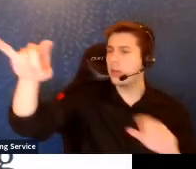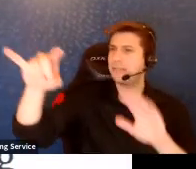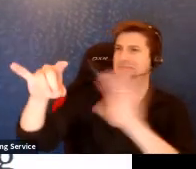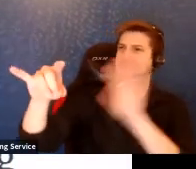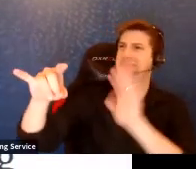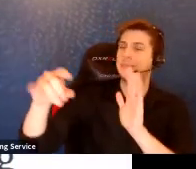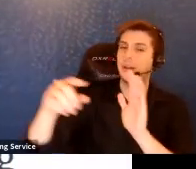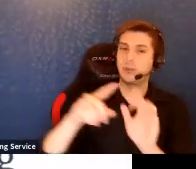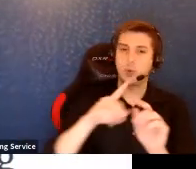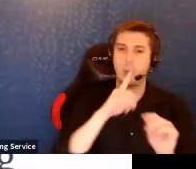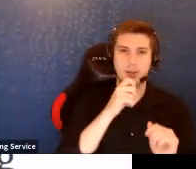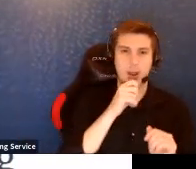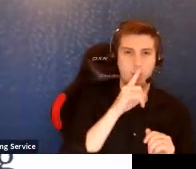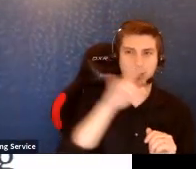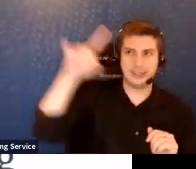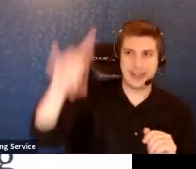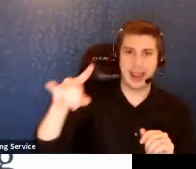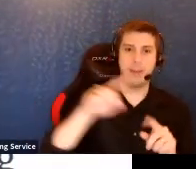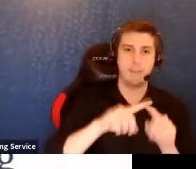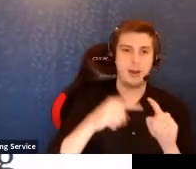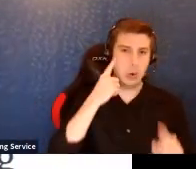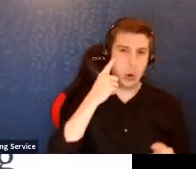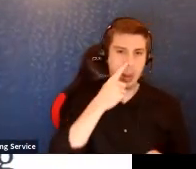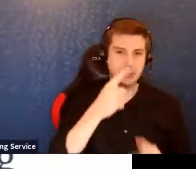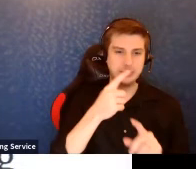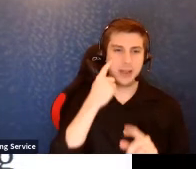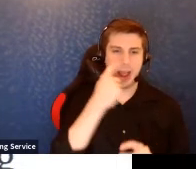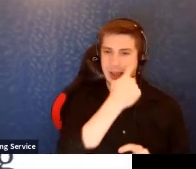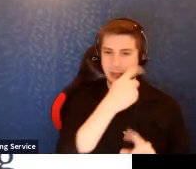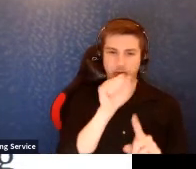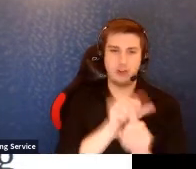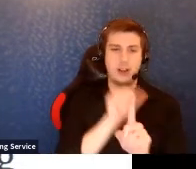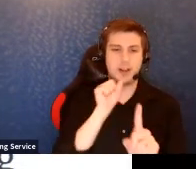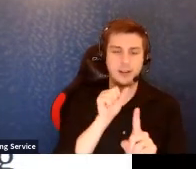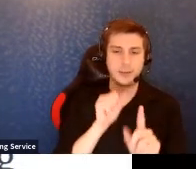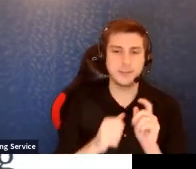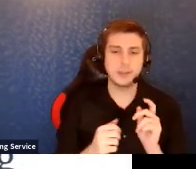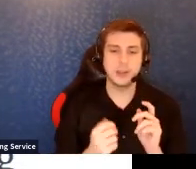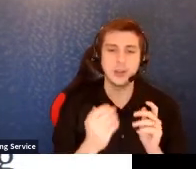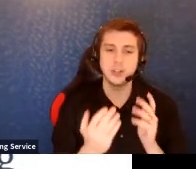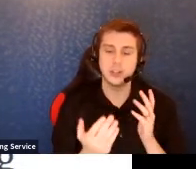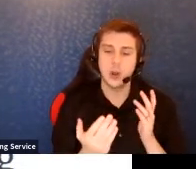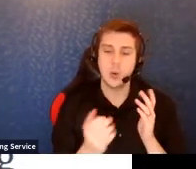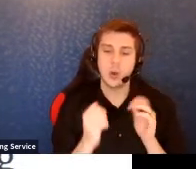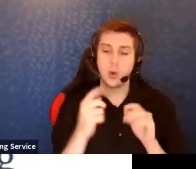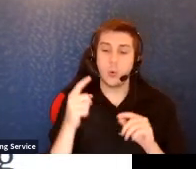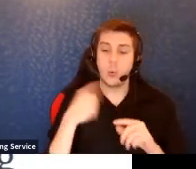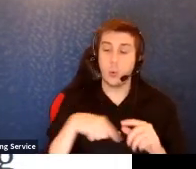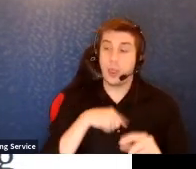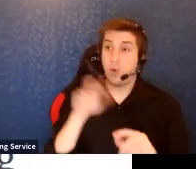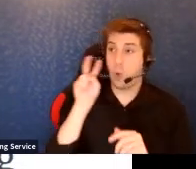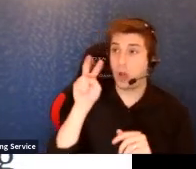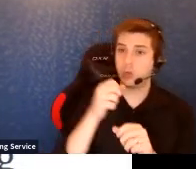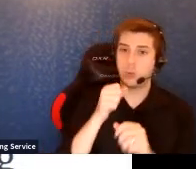direction. So make sure that as we are monitoring our drone, we're not staring at our drone. We're keeping our